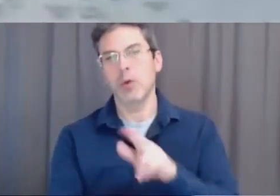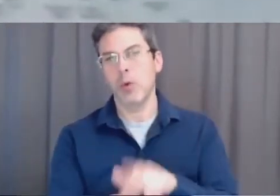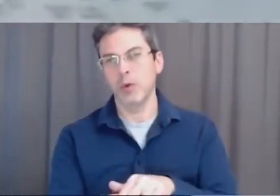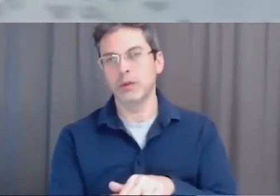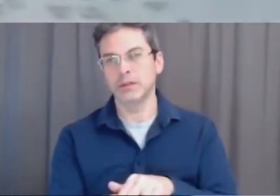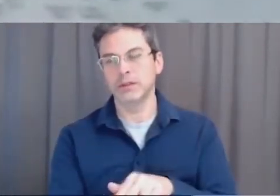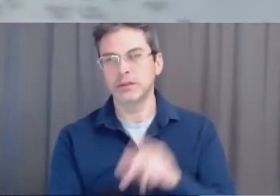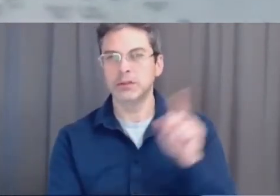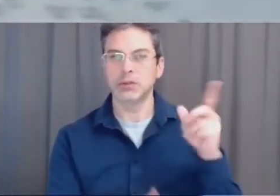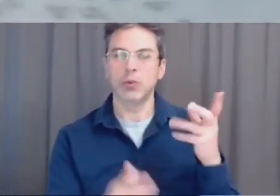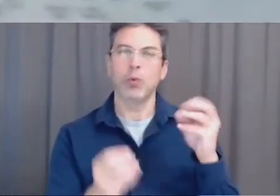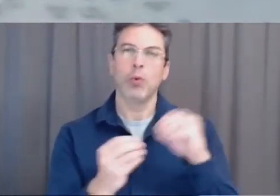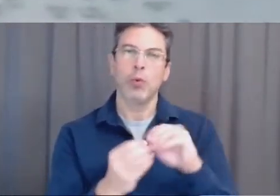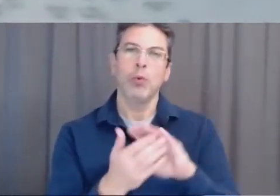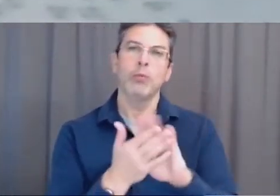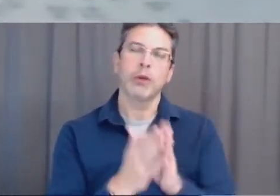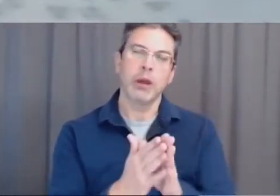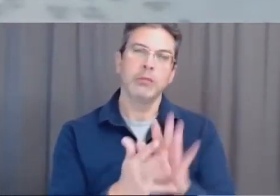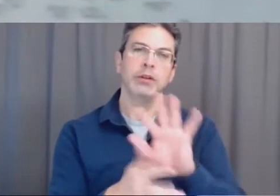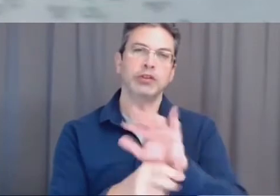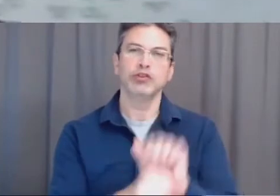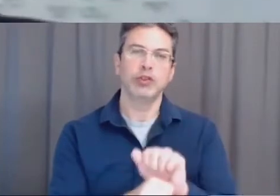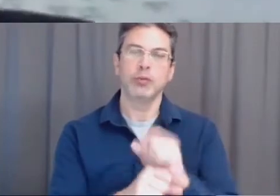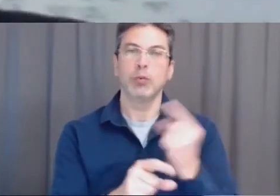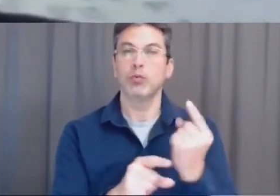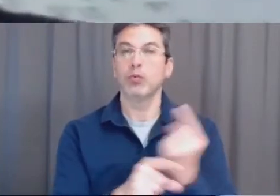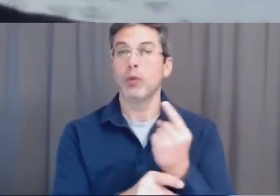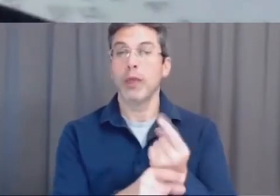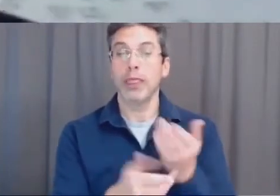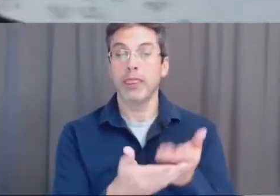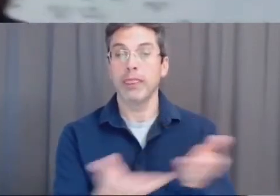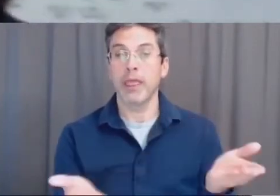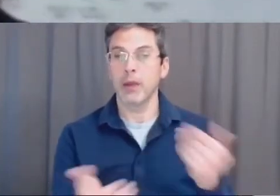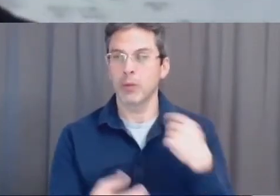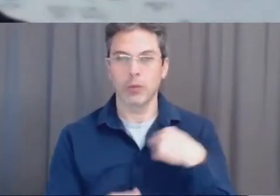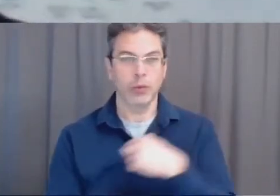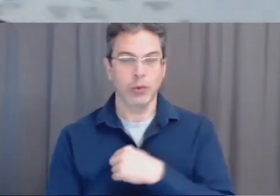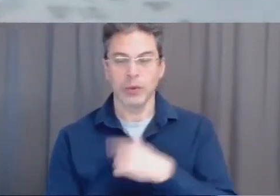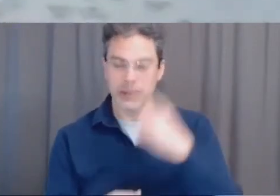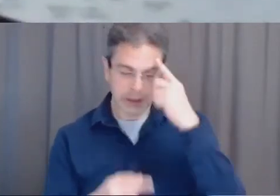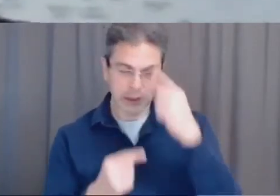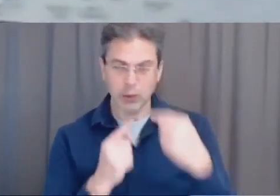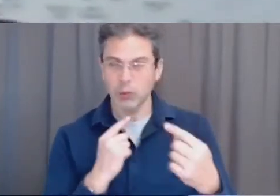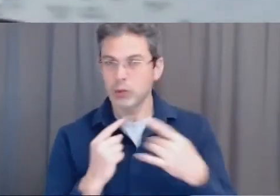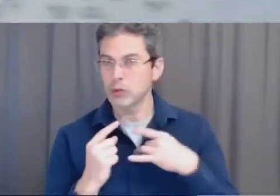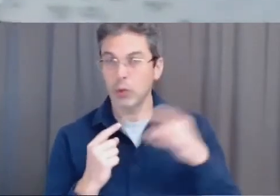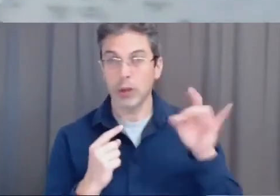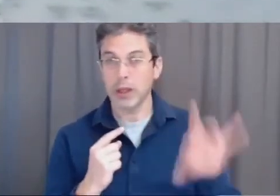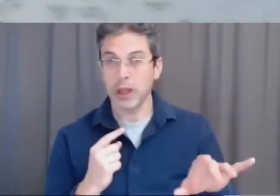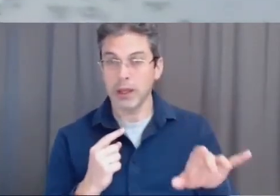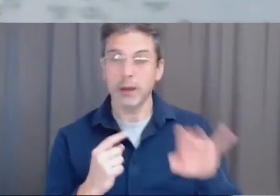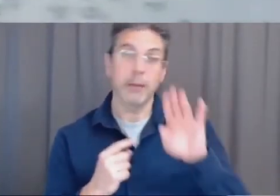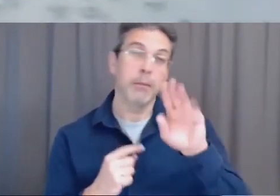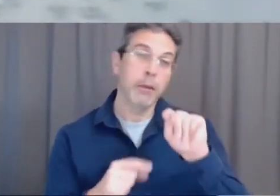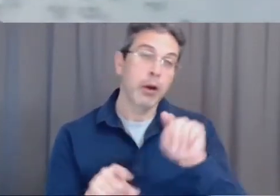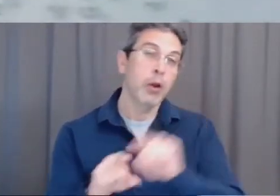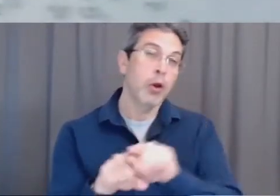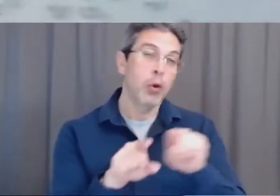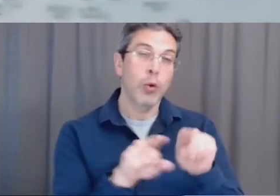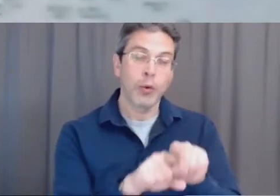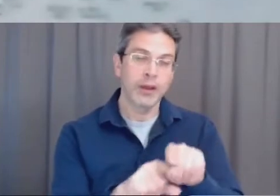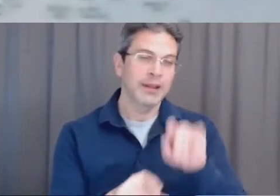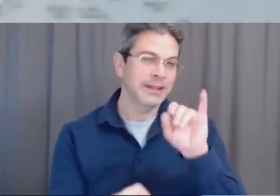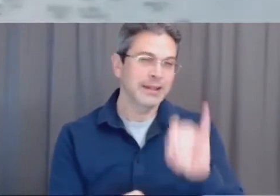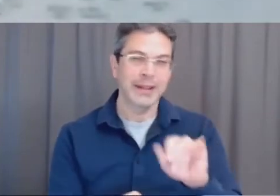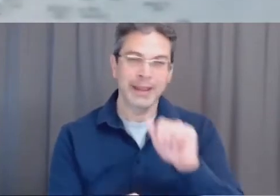legitimize practices that we would not like. But also, realistically, in our view, it is not that different